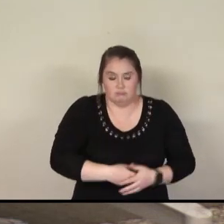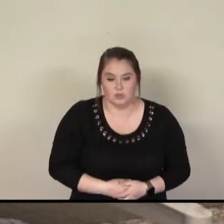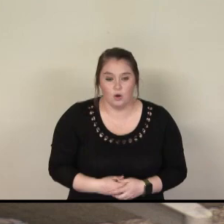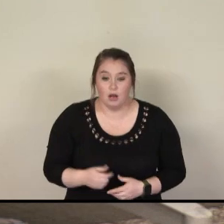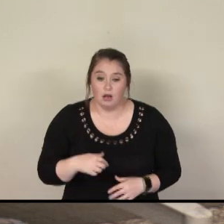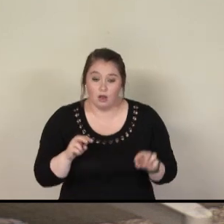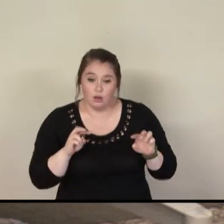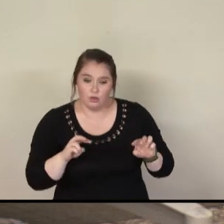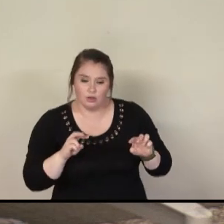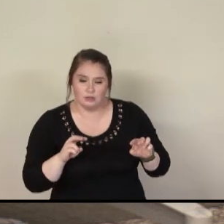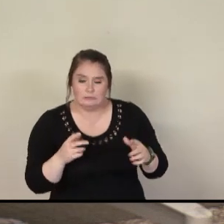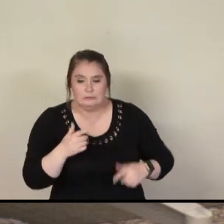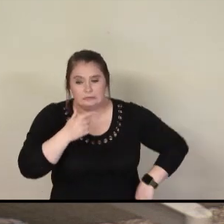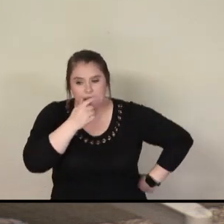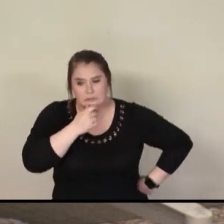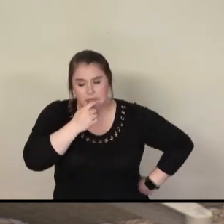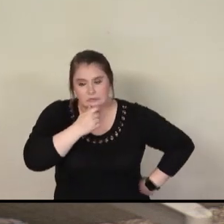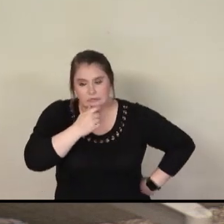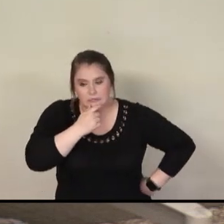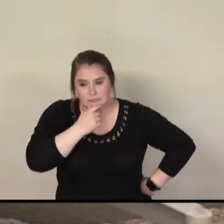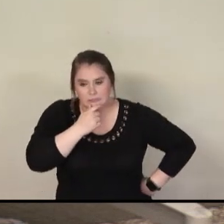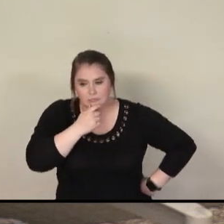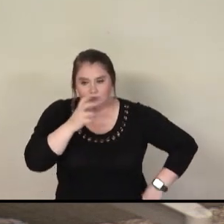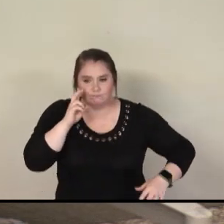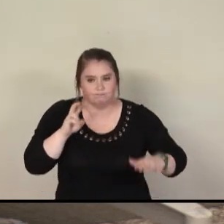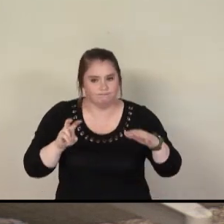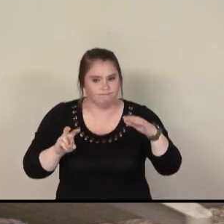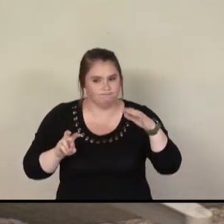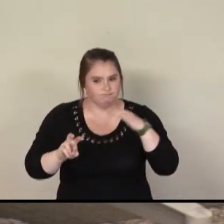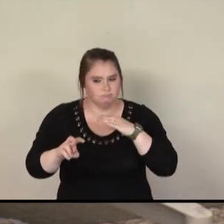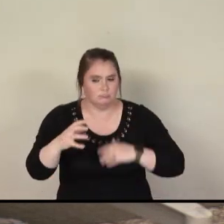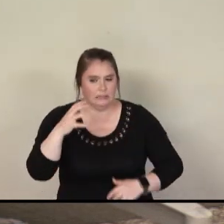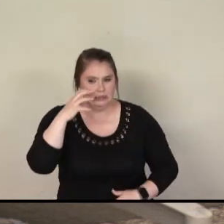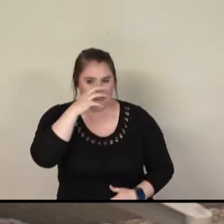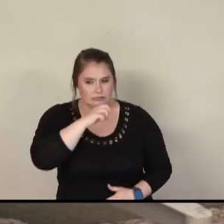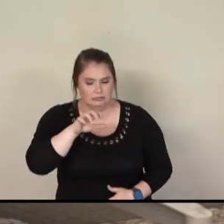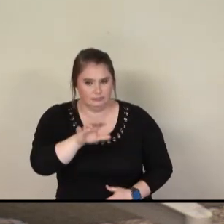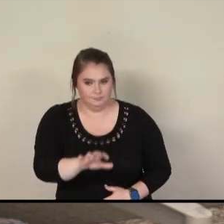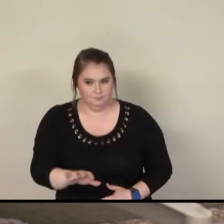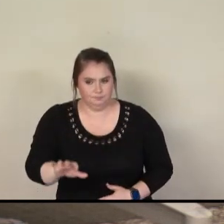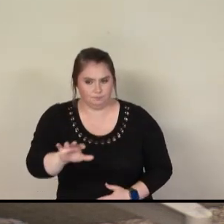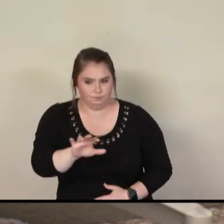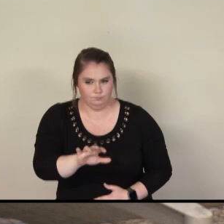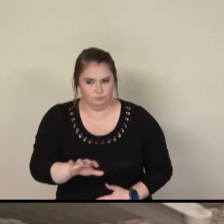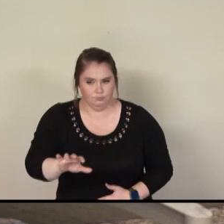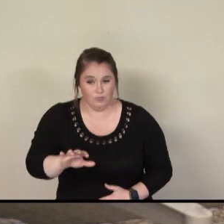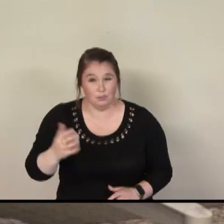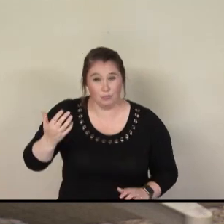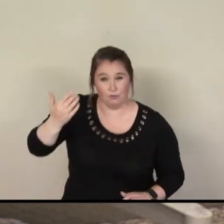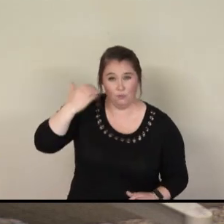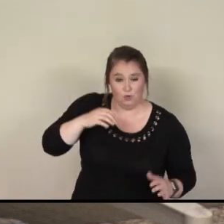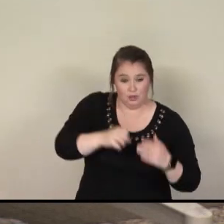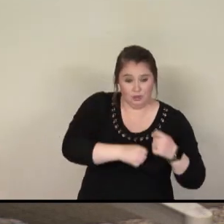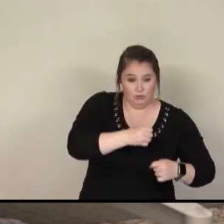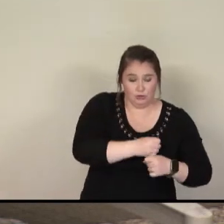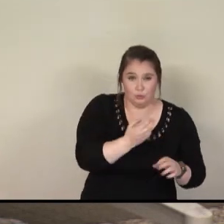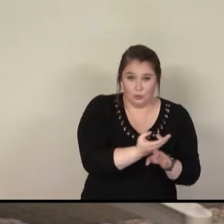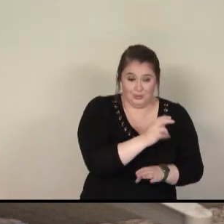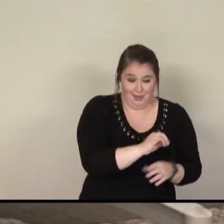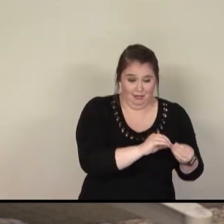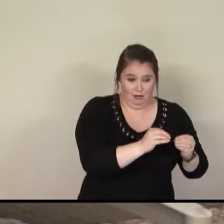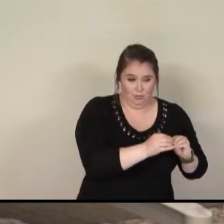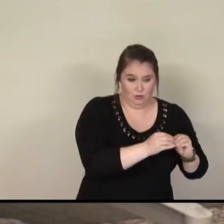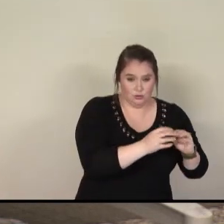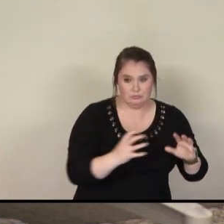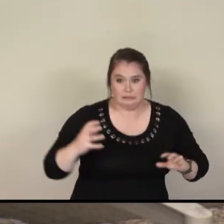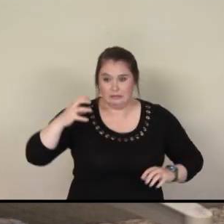well, the way that the templates work, we kind of use the patterns from the prior year. So last year, because